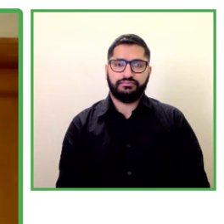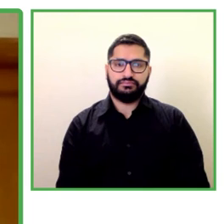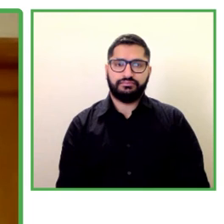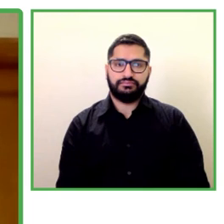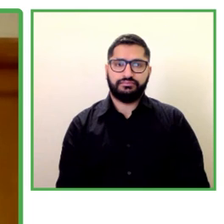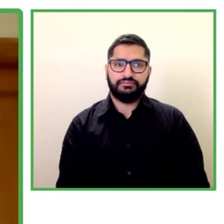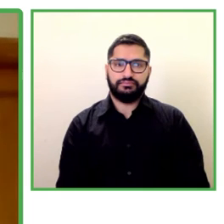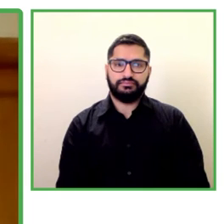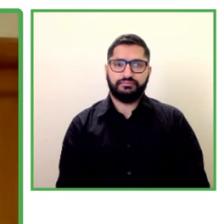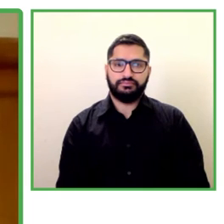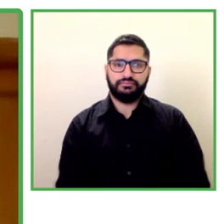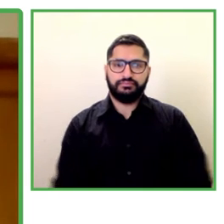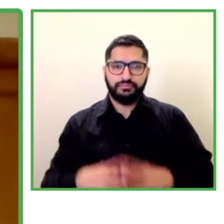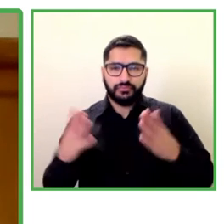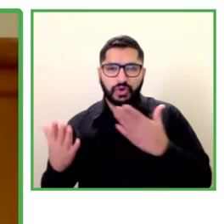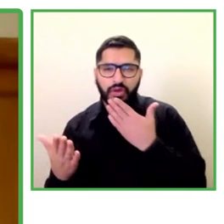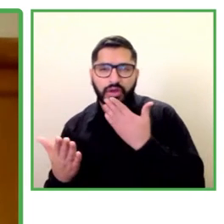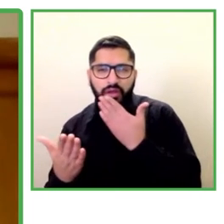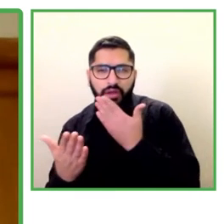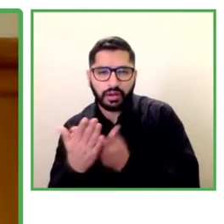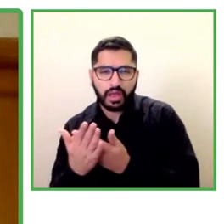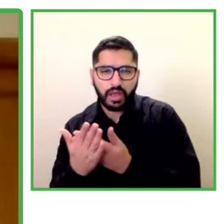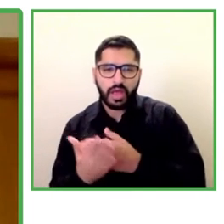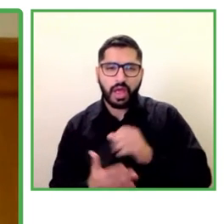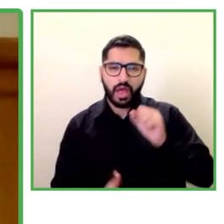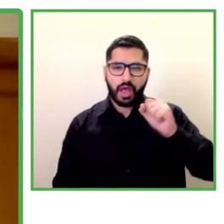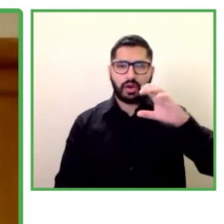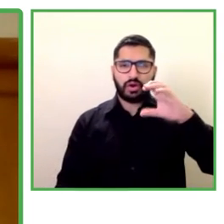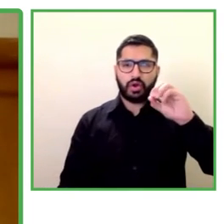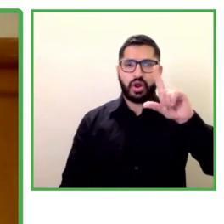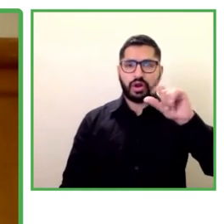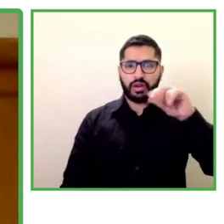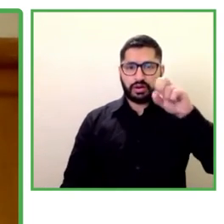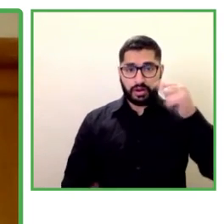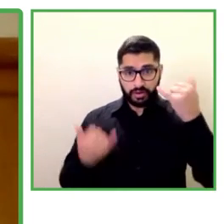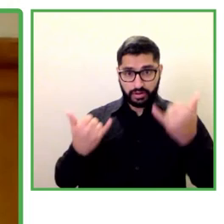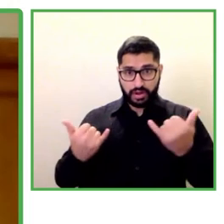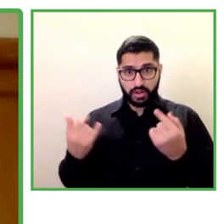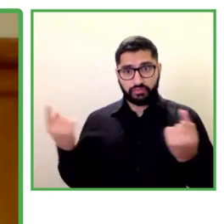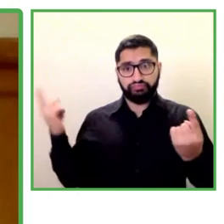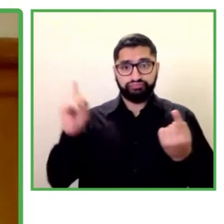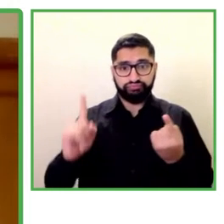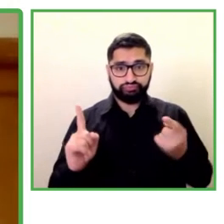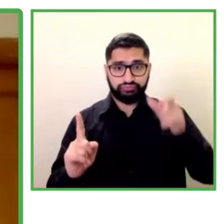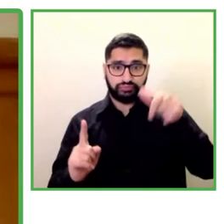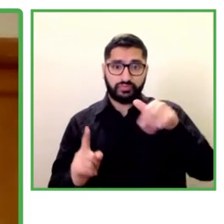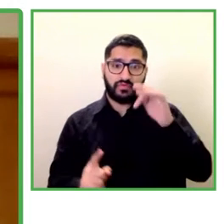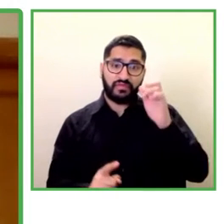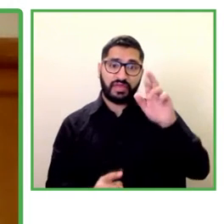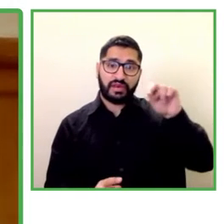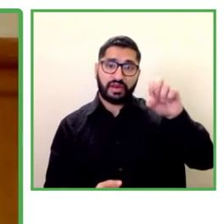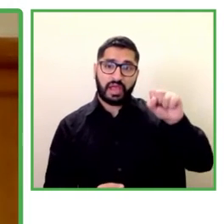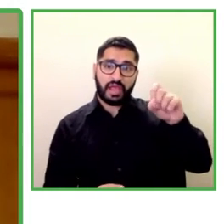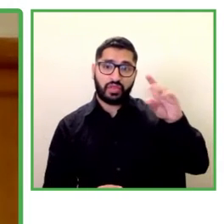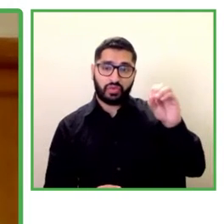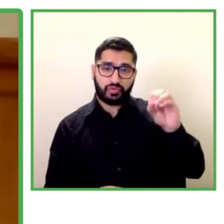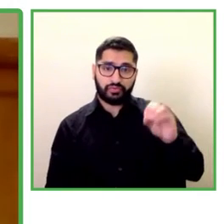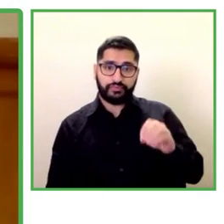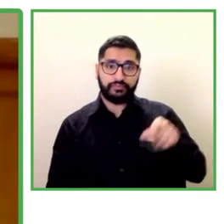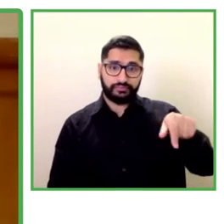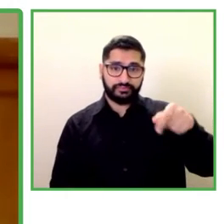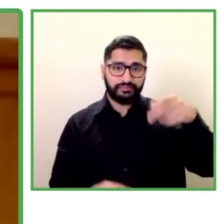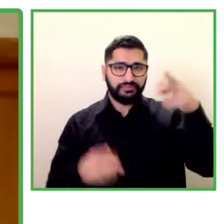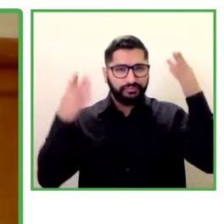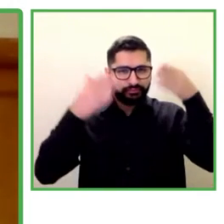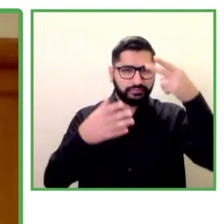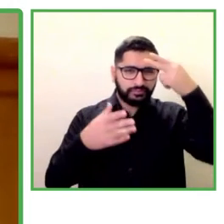Muchísimas gracias, Carolina. Thank you very much, Carolina. And now we will hear Fernando Estrada from Mexico. Fernanda